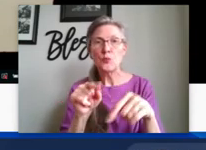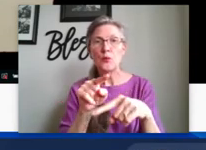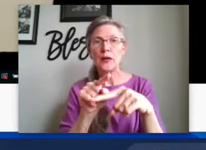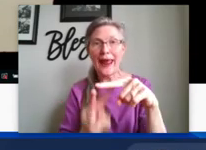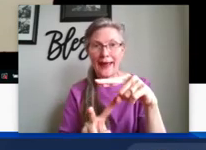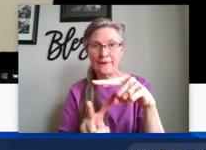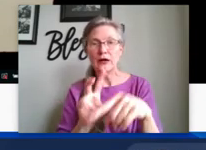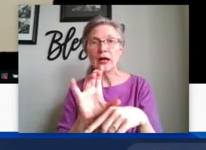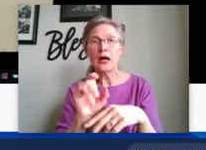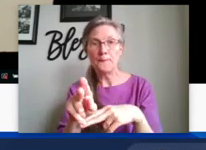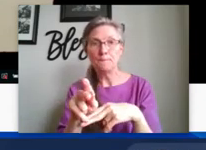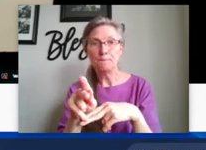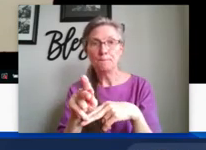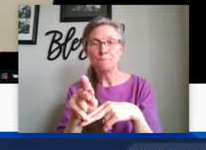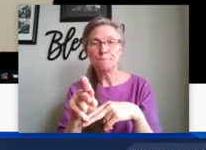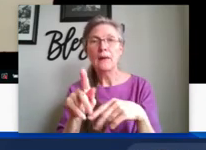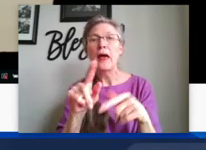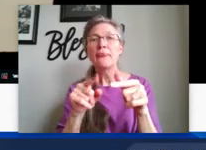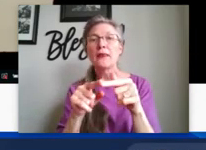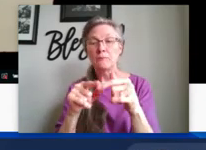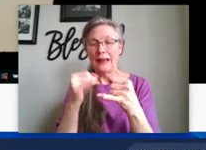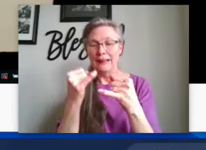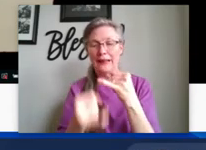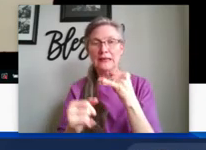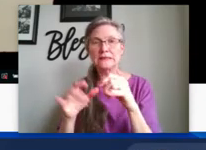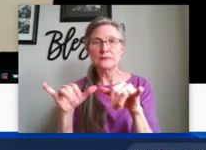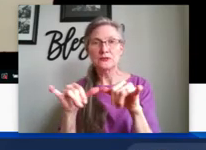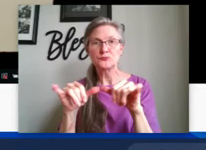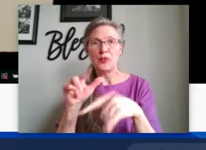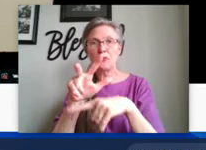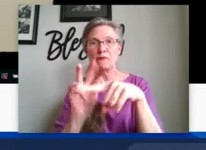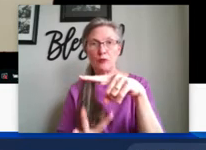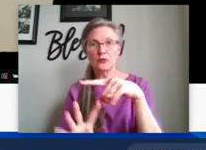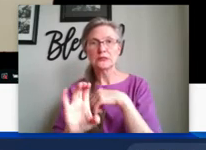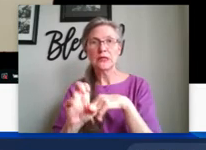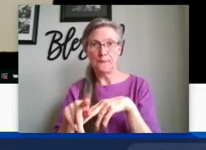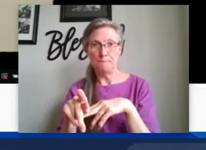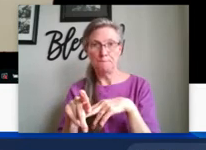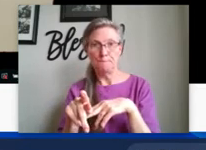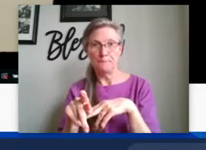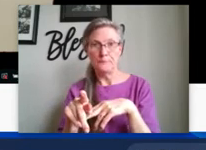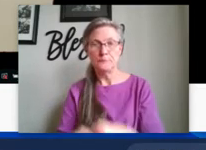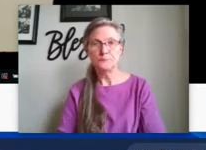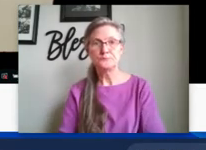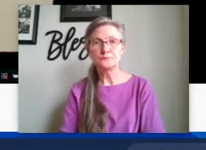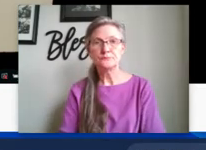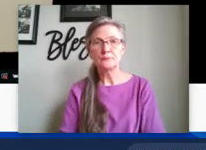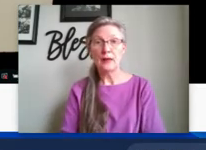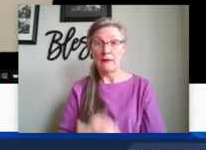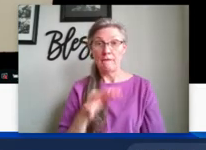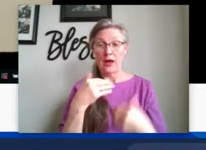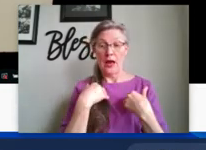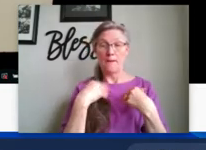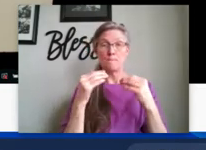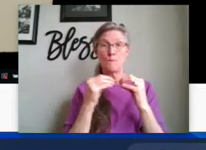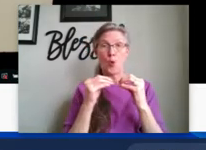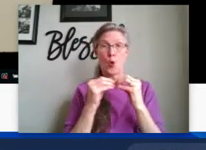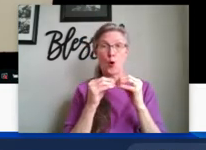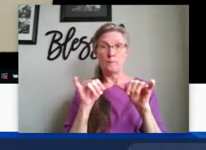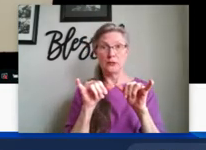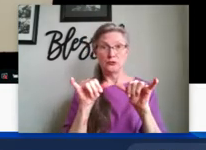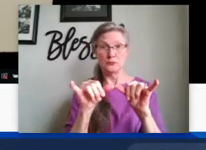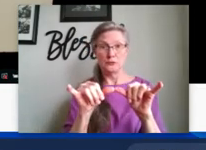1/2 of a cup, and my final measurement is 3/4 of a cup. If I had more measures